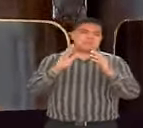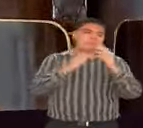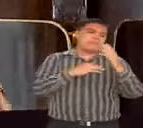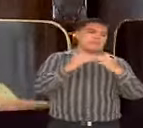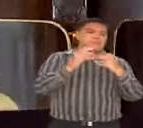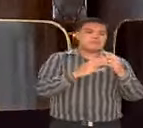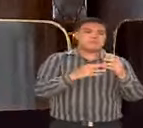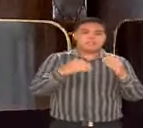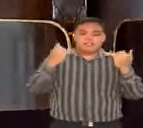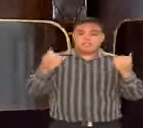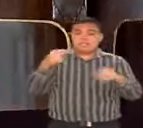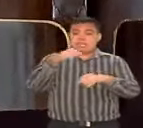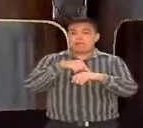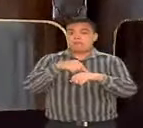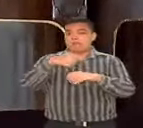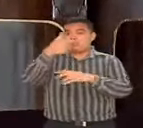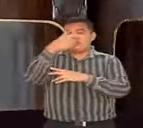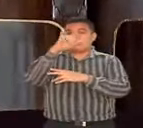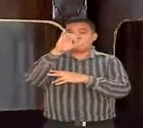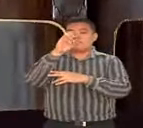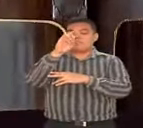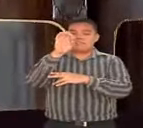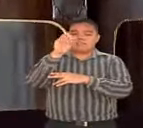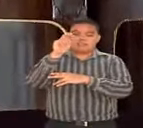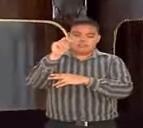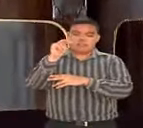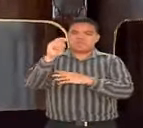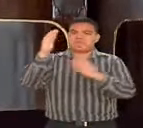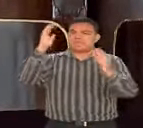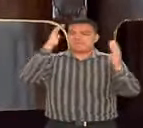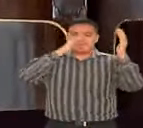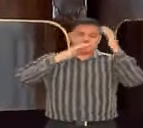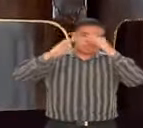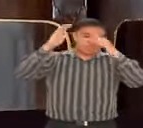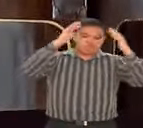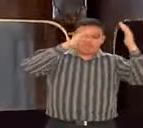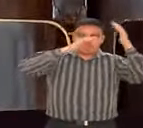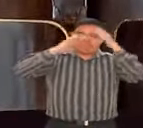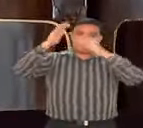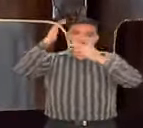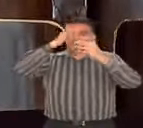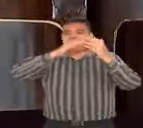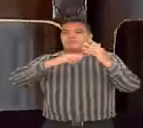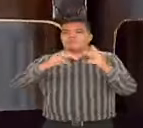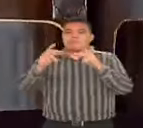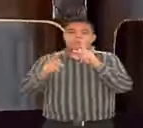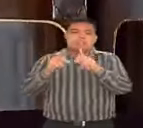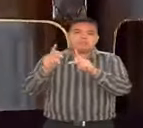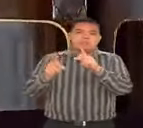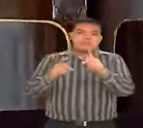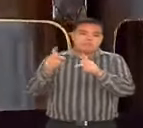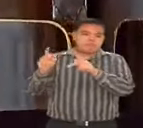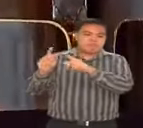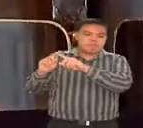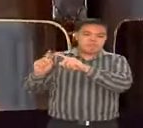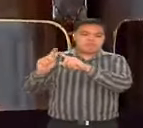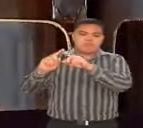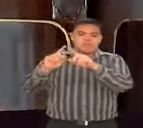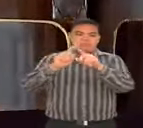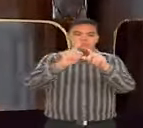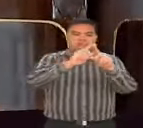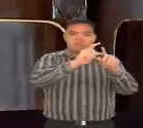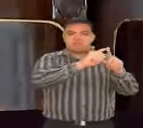But at any rate, these were dark days in Israel. People were devoured literally one by one by the